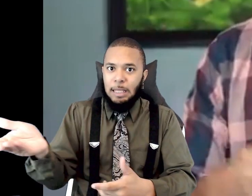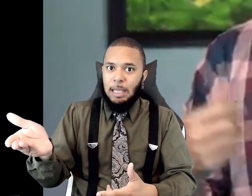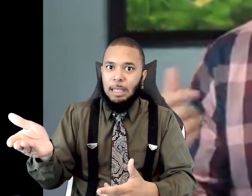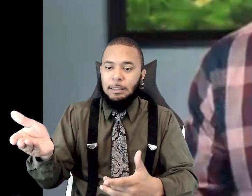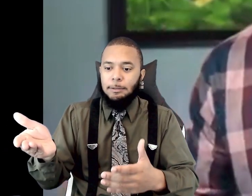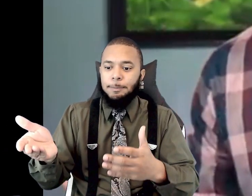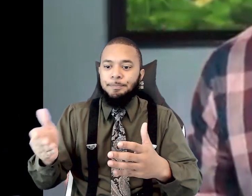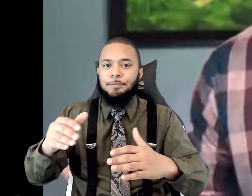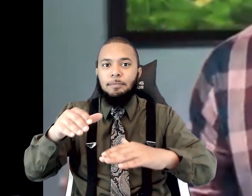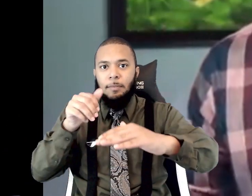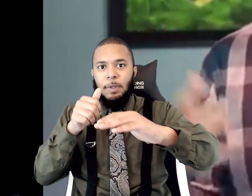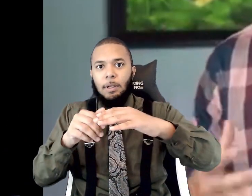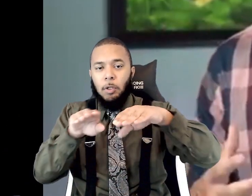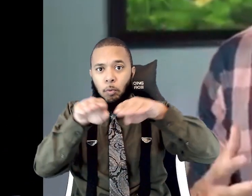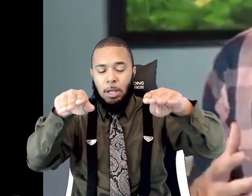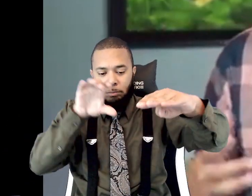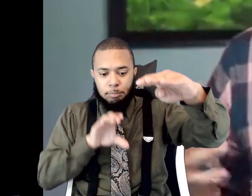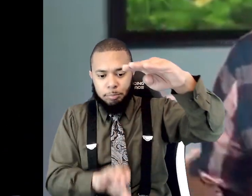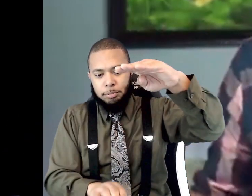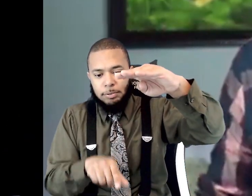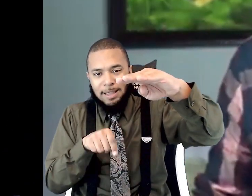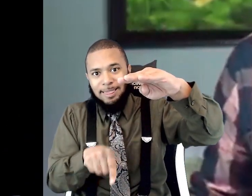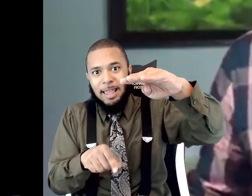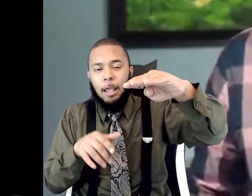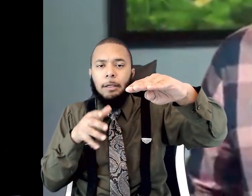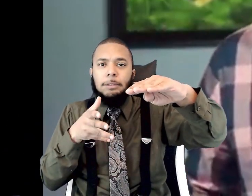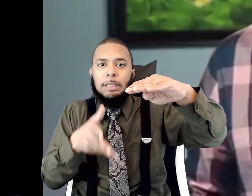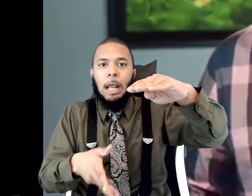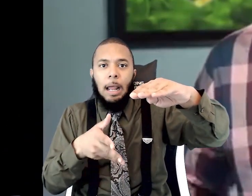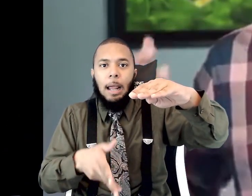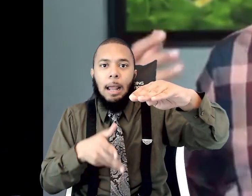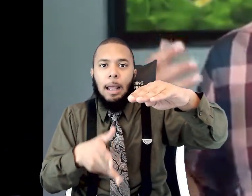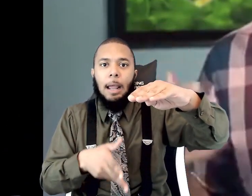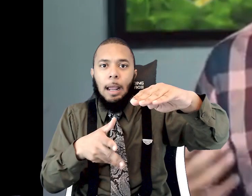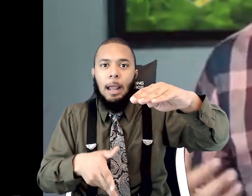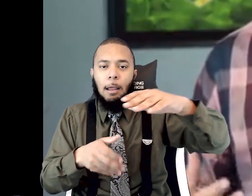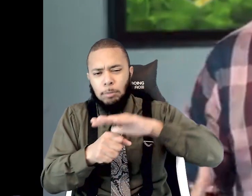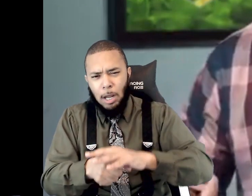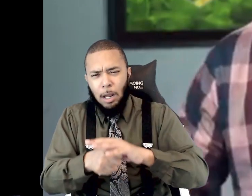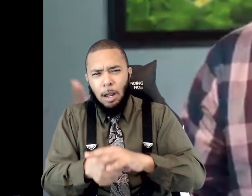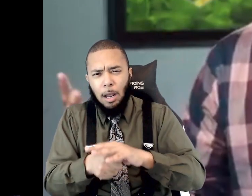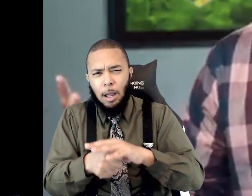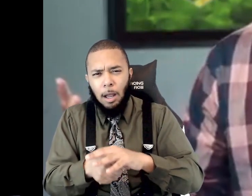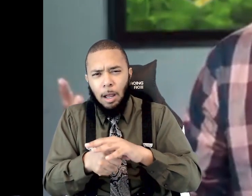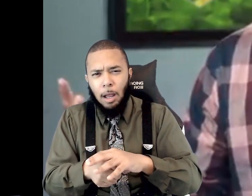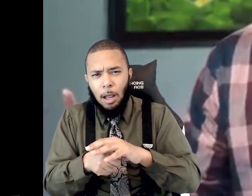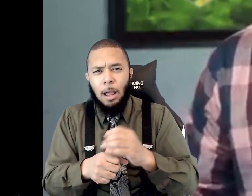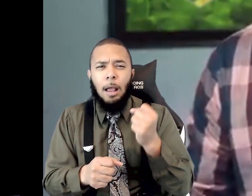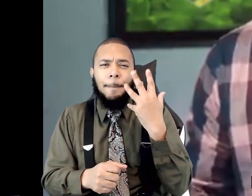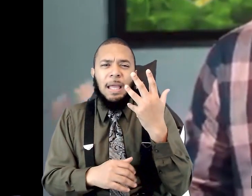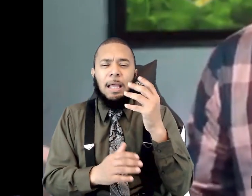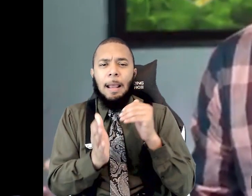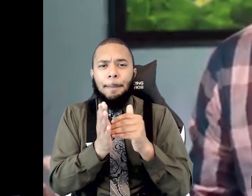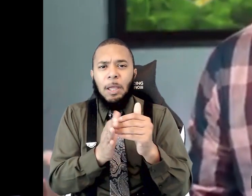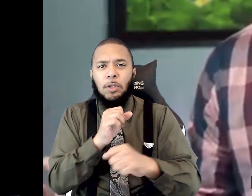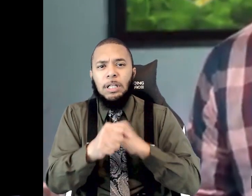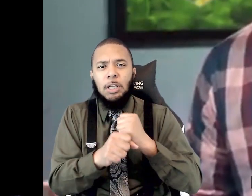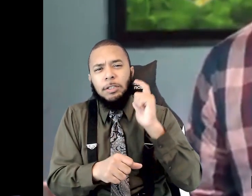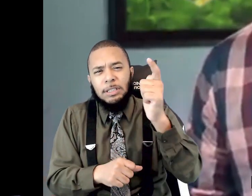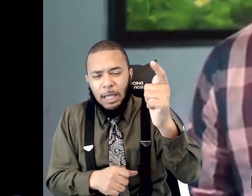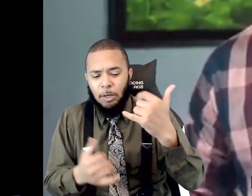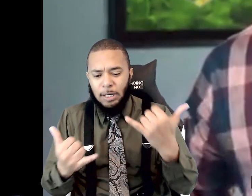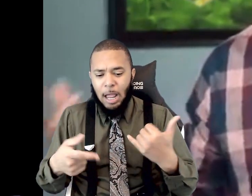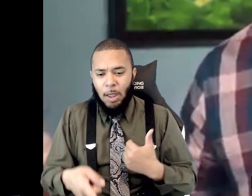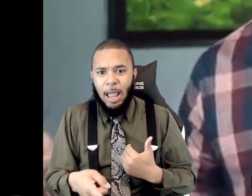ground, it's being exposed to high levels of pressure, and then, several million years later, we now have these